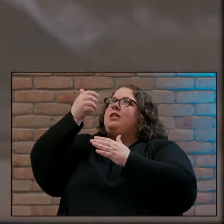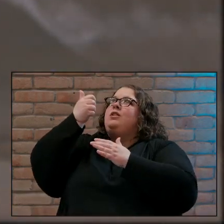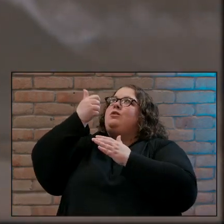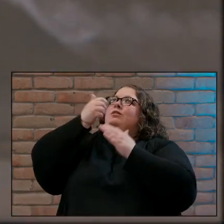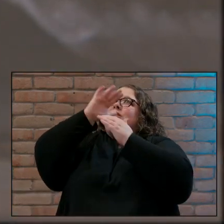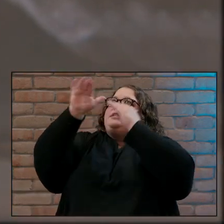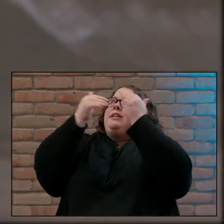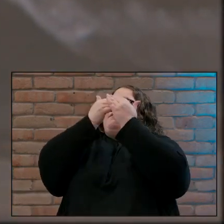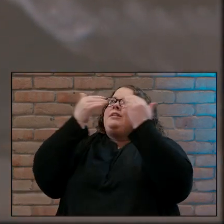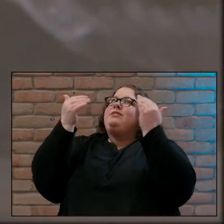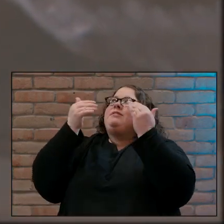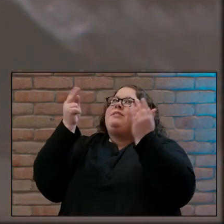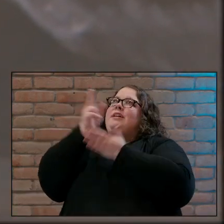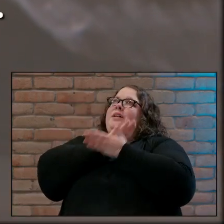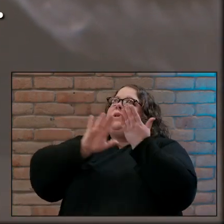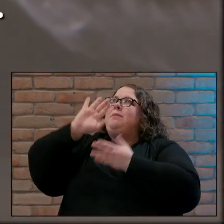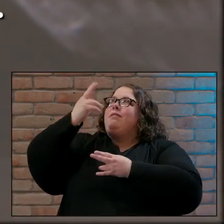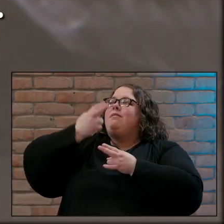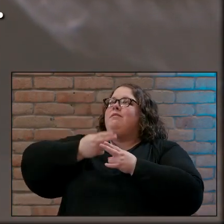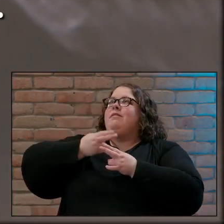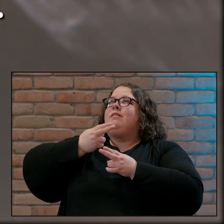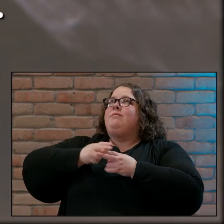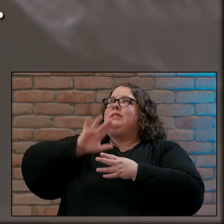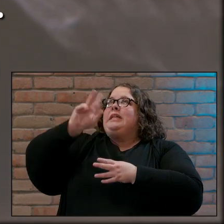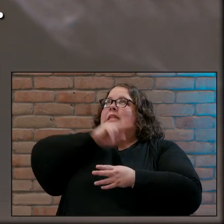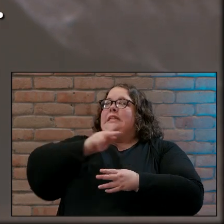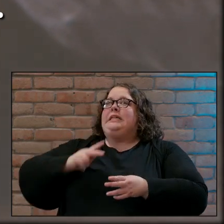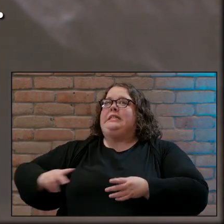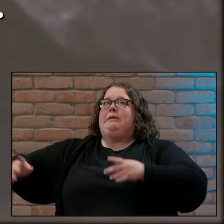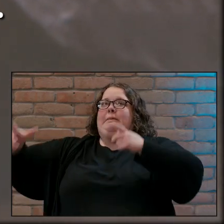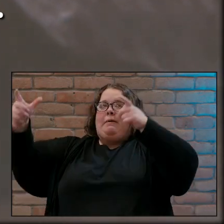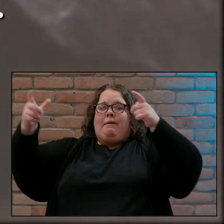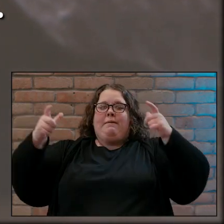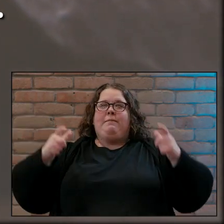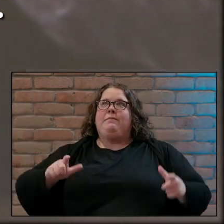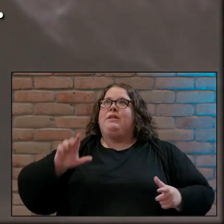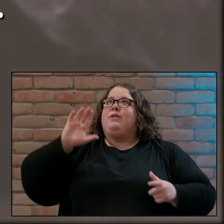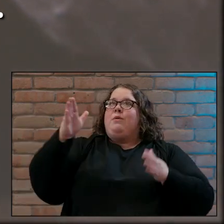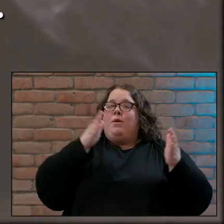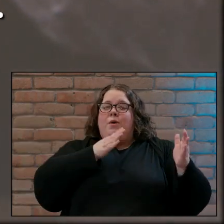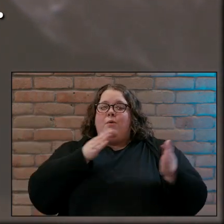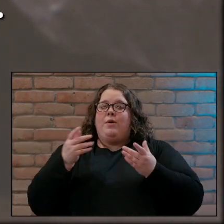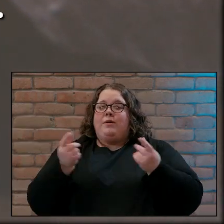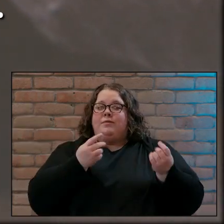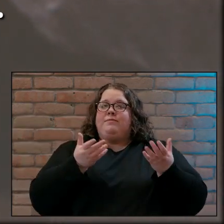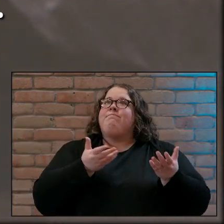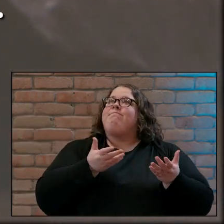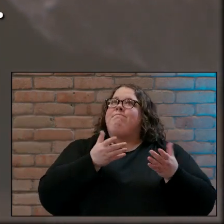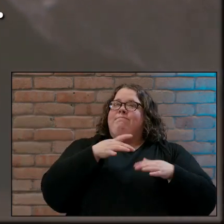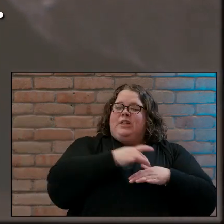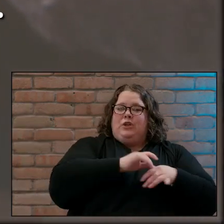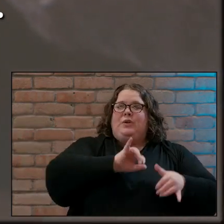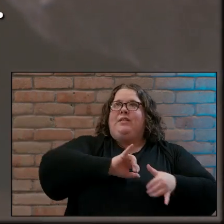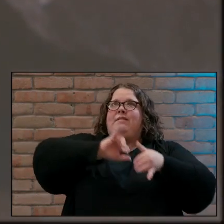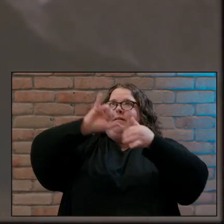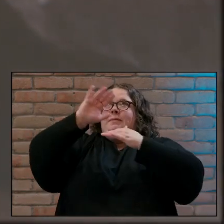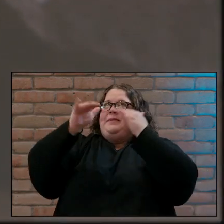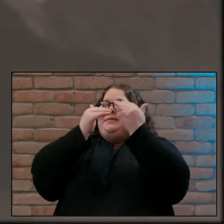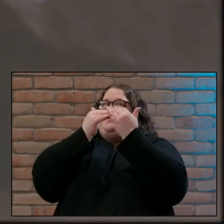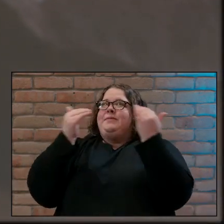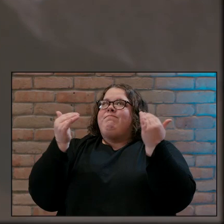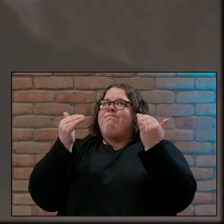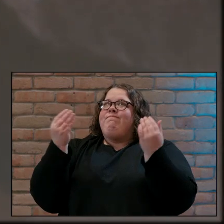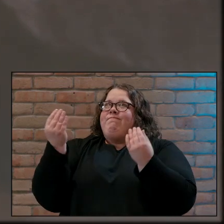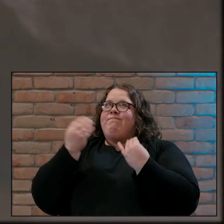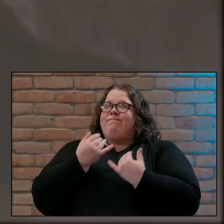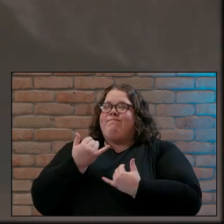heaven, hallowed be thy name. Thy kingdom come, thy will be done, on earth as it is in heaven.